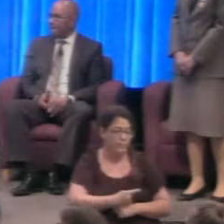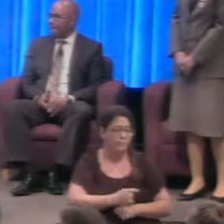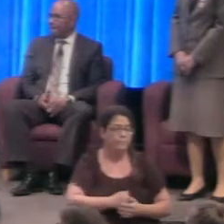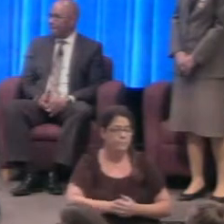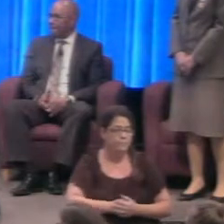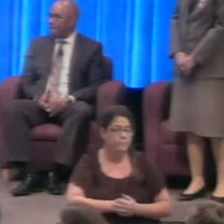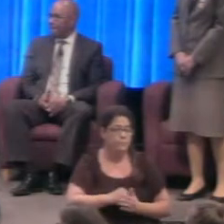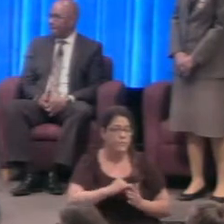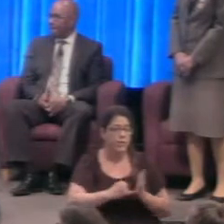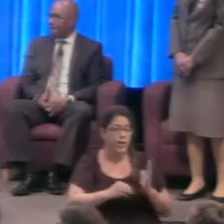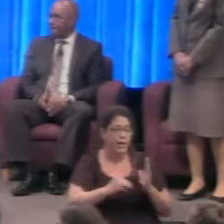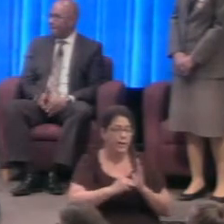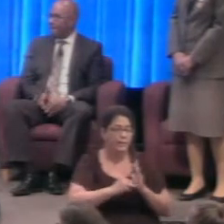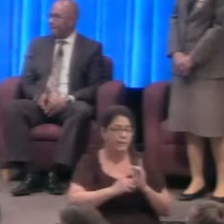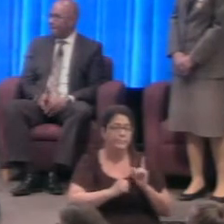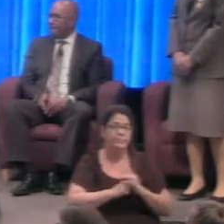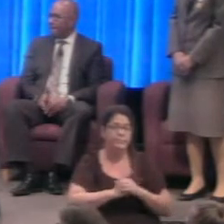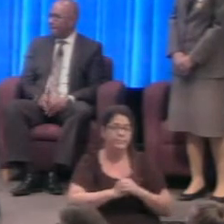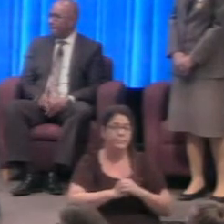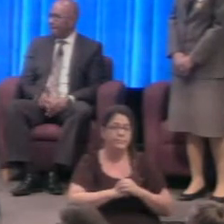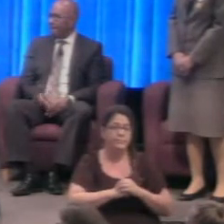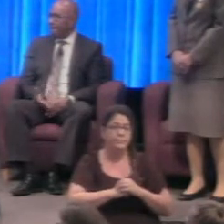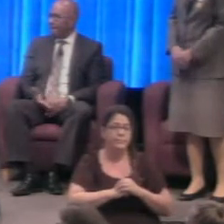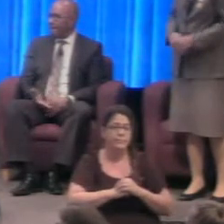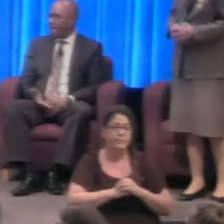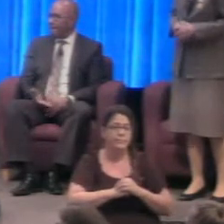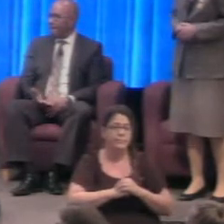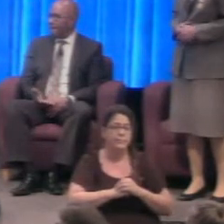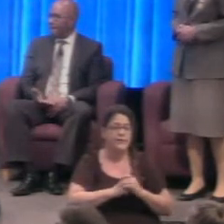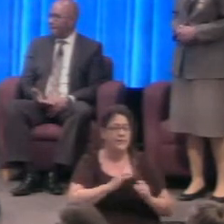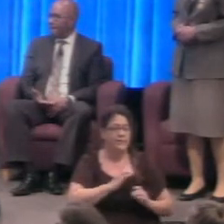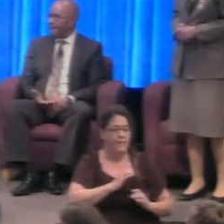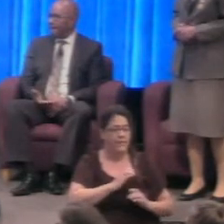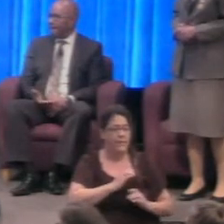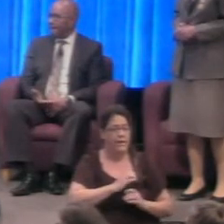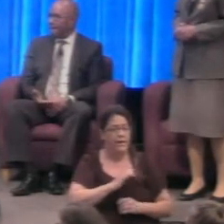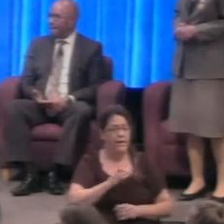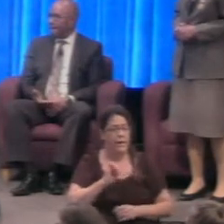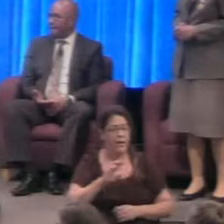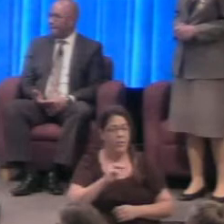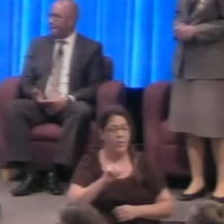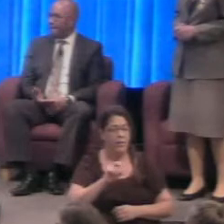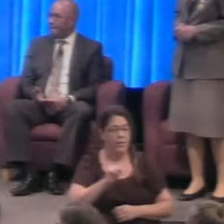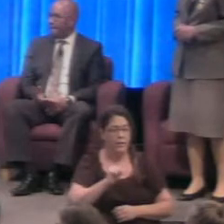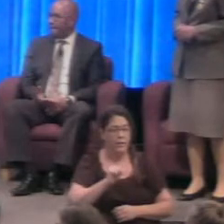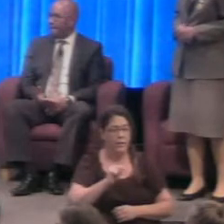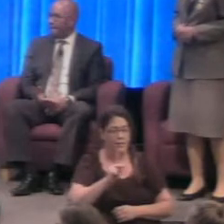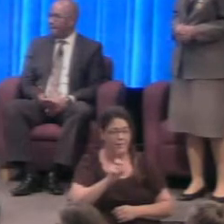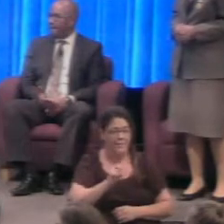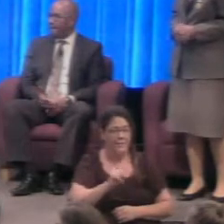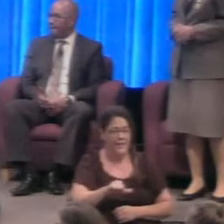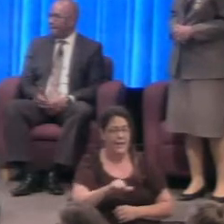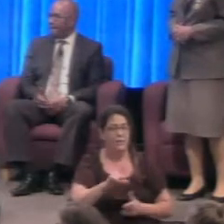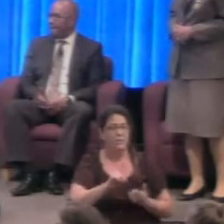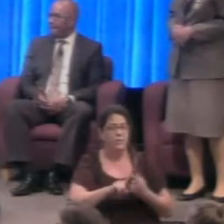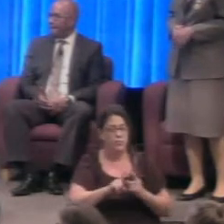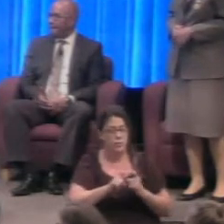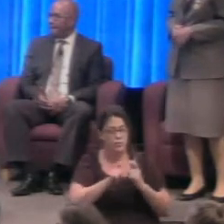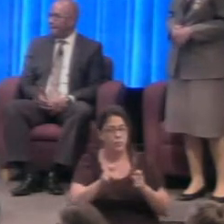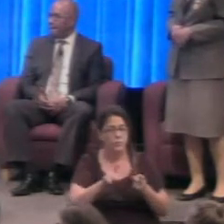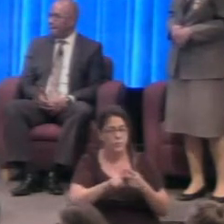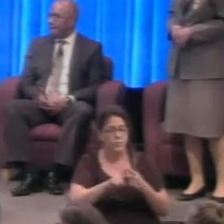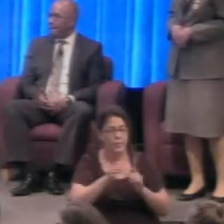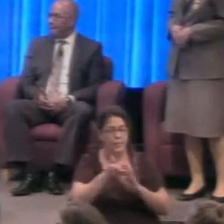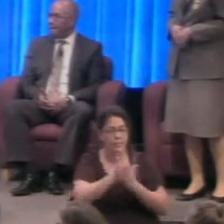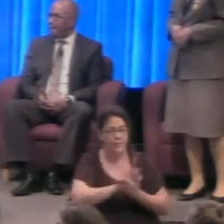Janet, as a civilian airman, you've been a key contributor to preserving the peace of the United States of America